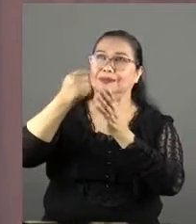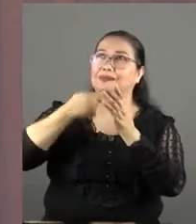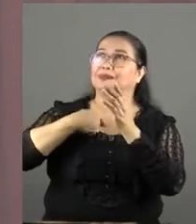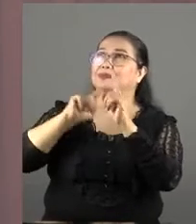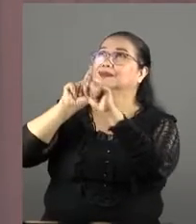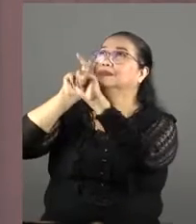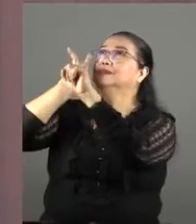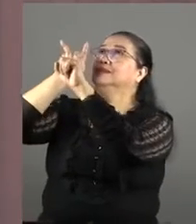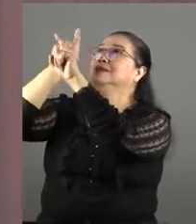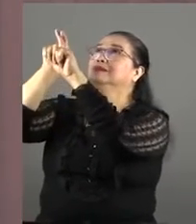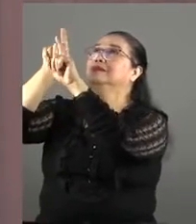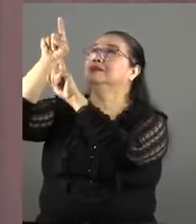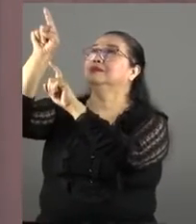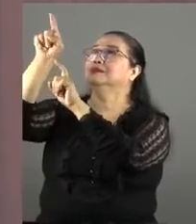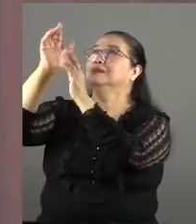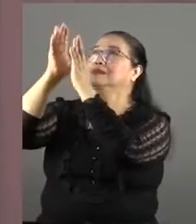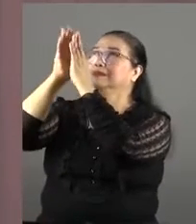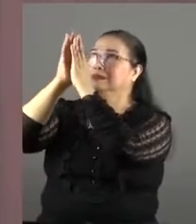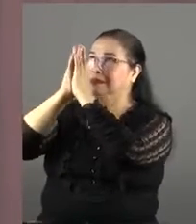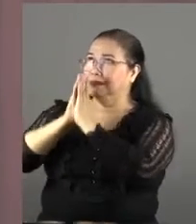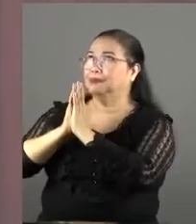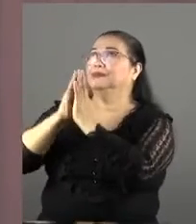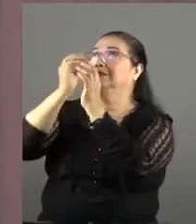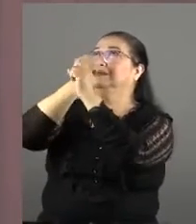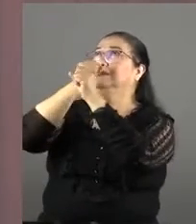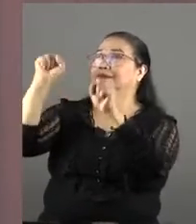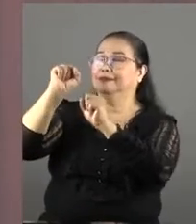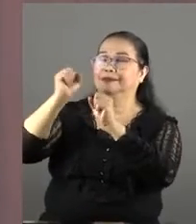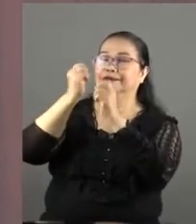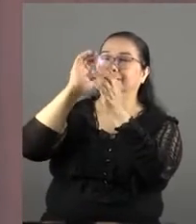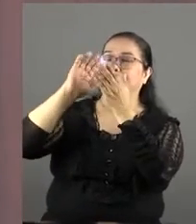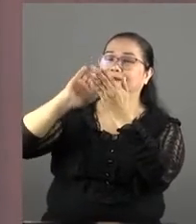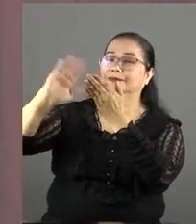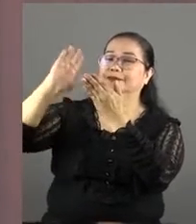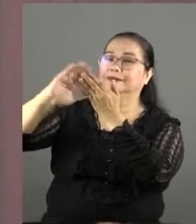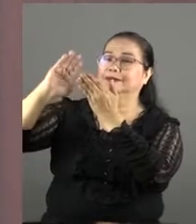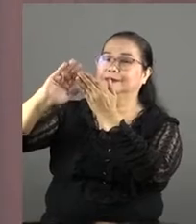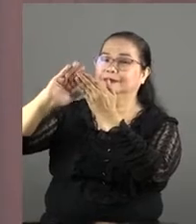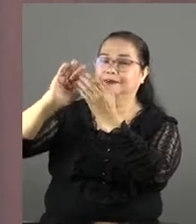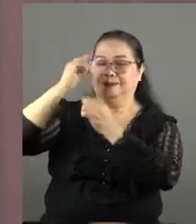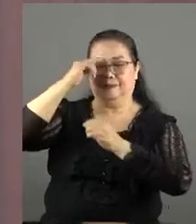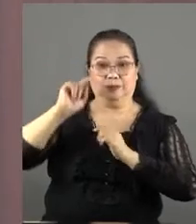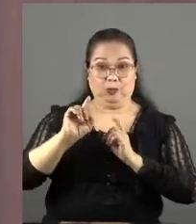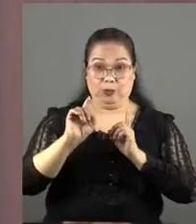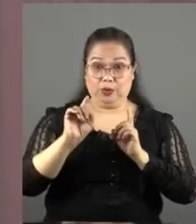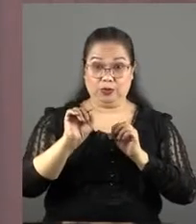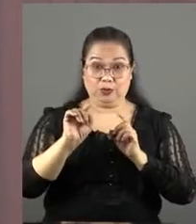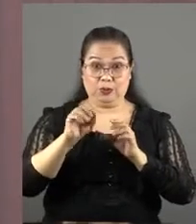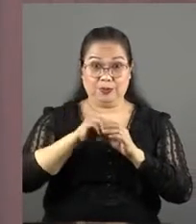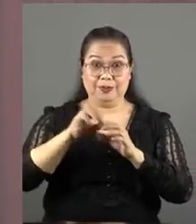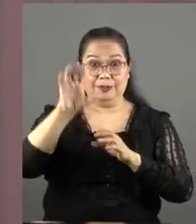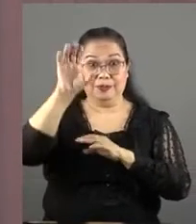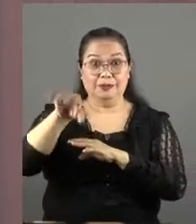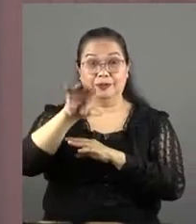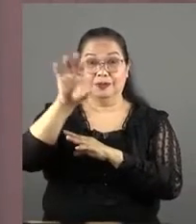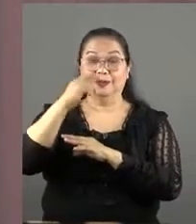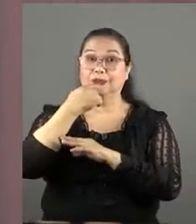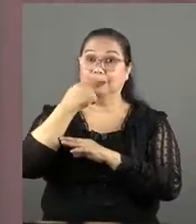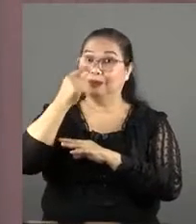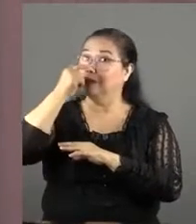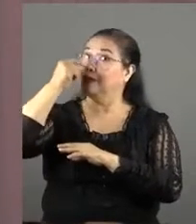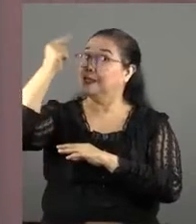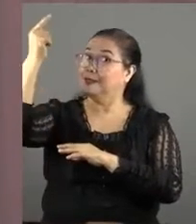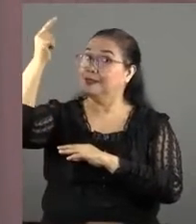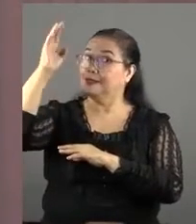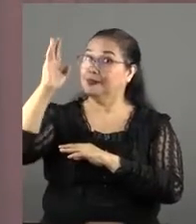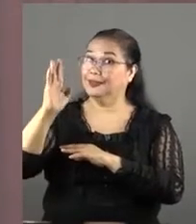you for salvation, forgiveness, based on what he did on the cross. And if you say that, if you believe